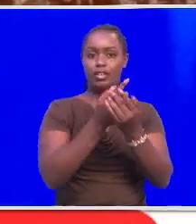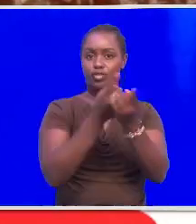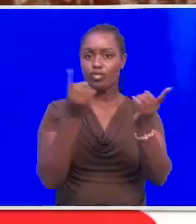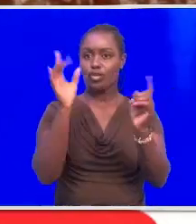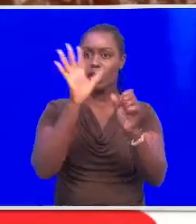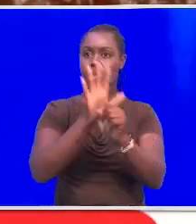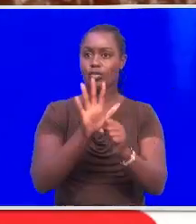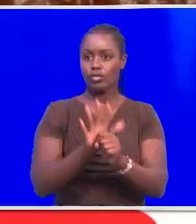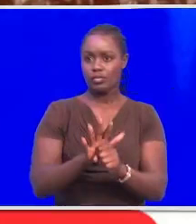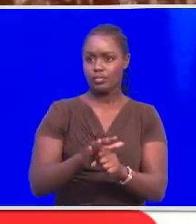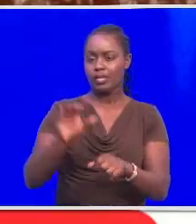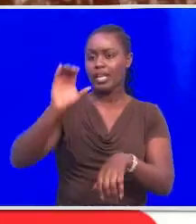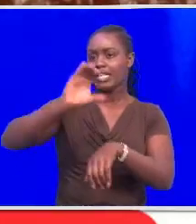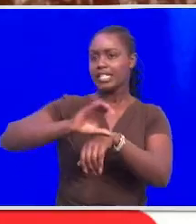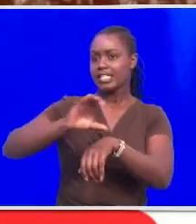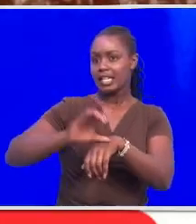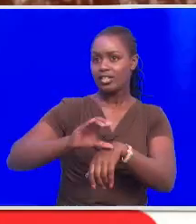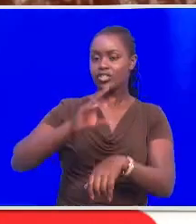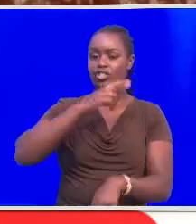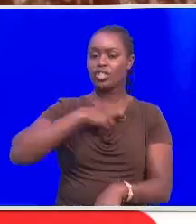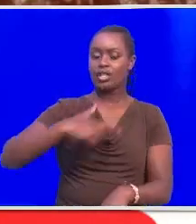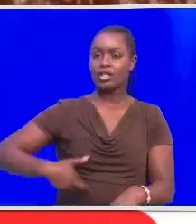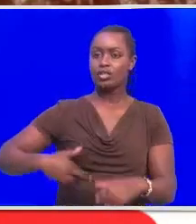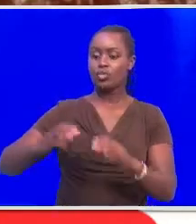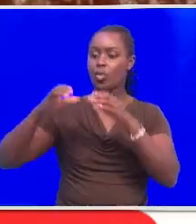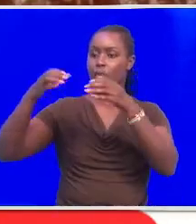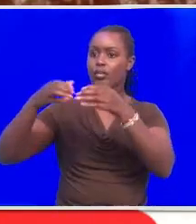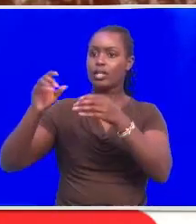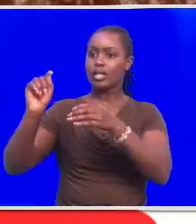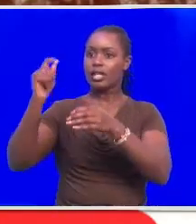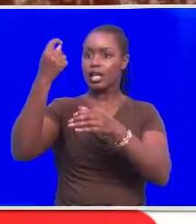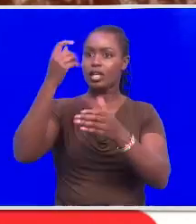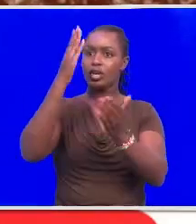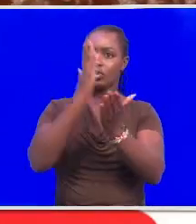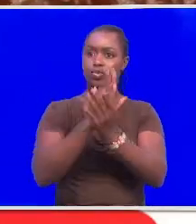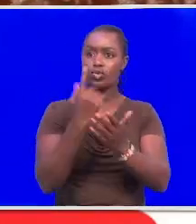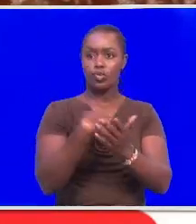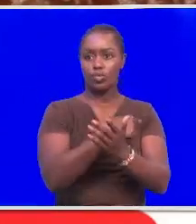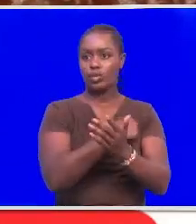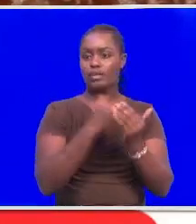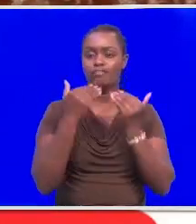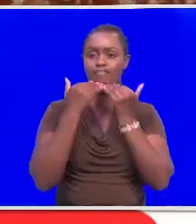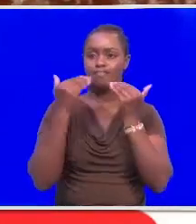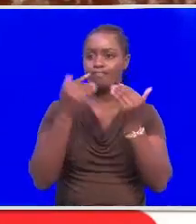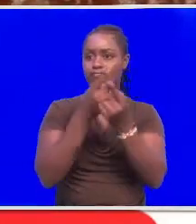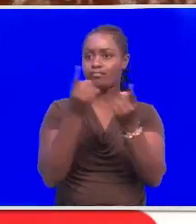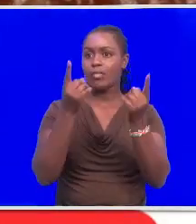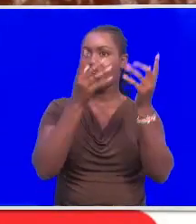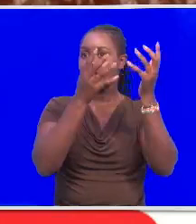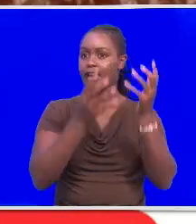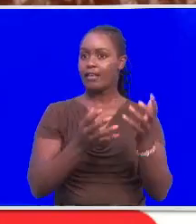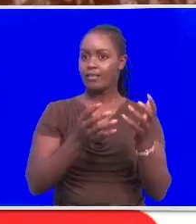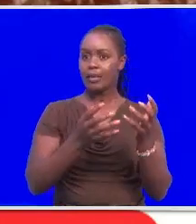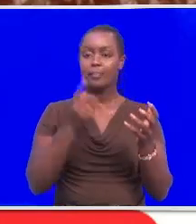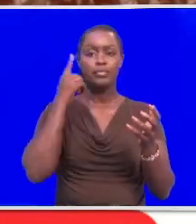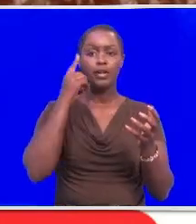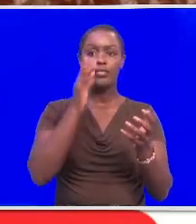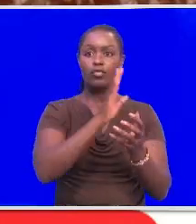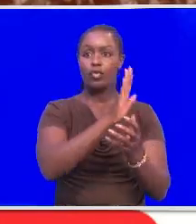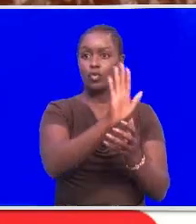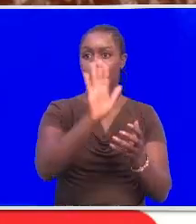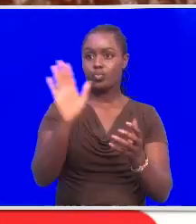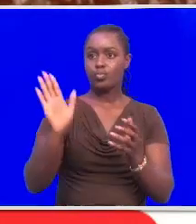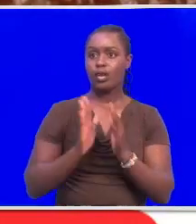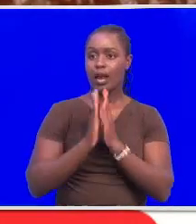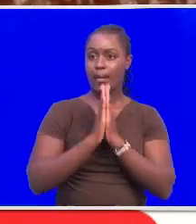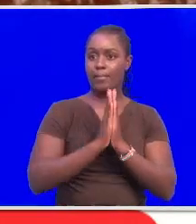church, to the religious community in Kenya. We very sincerely thank you for offering